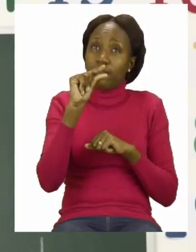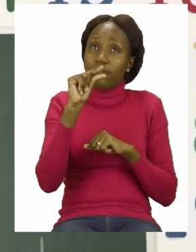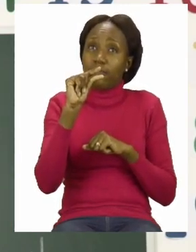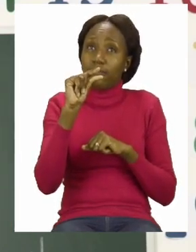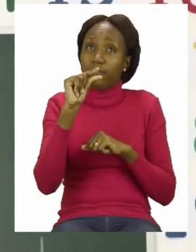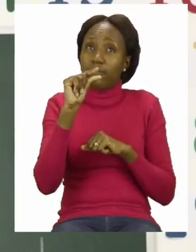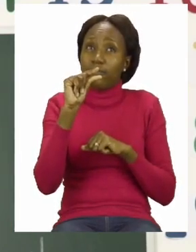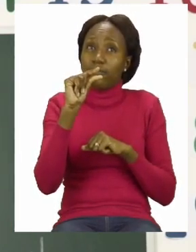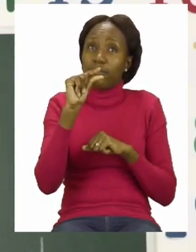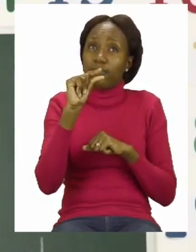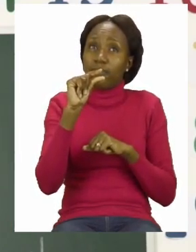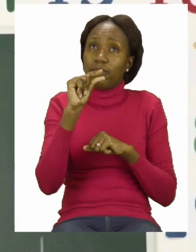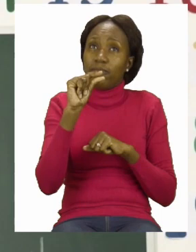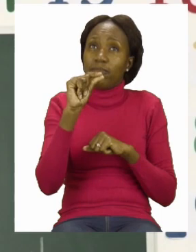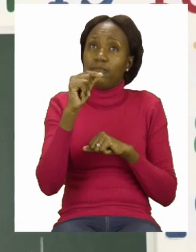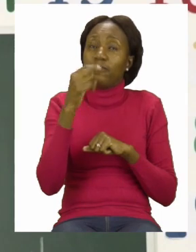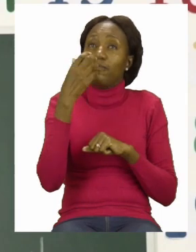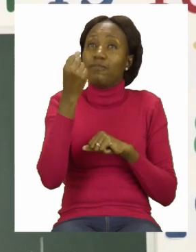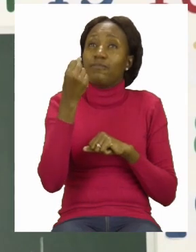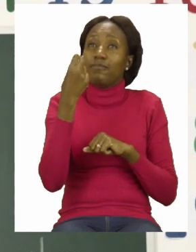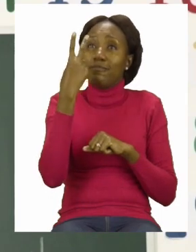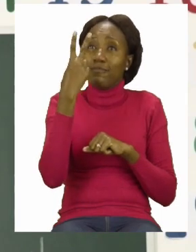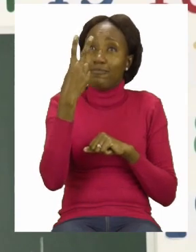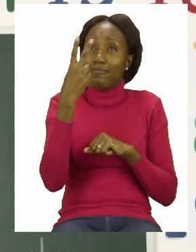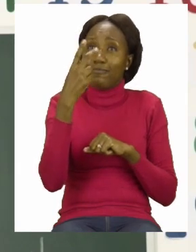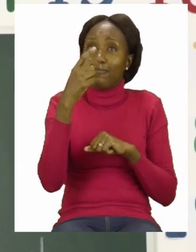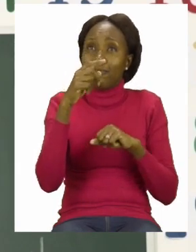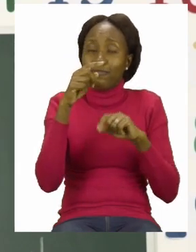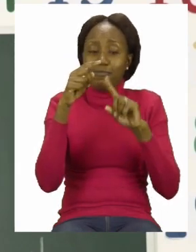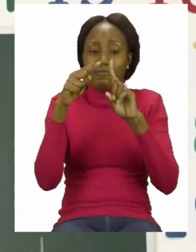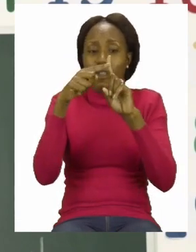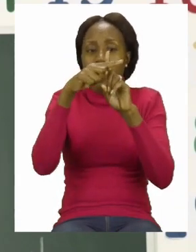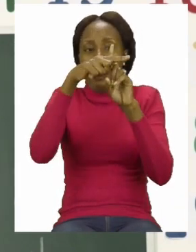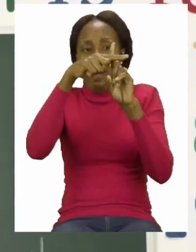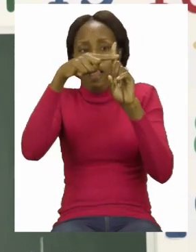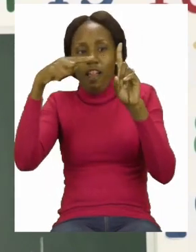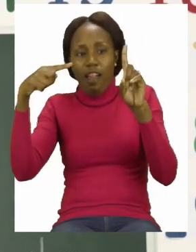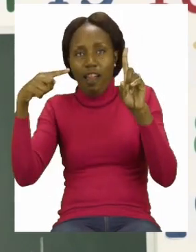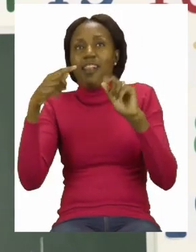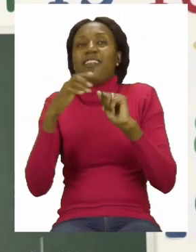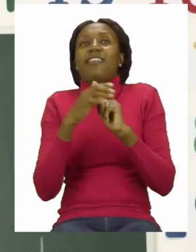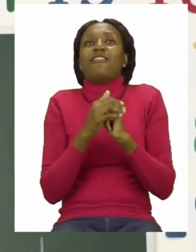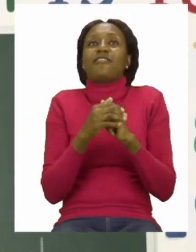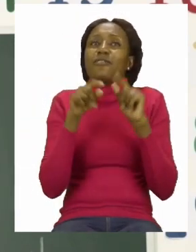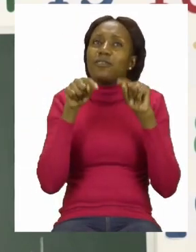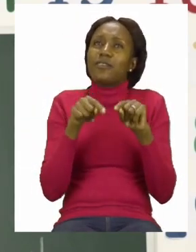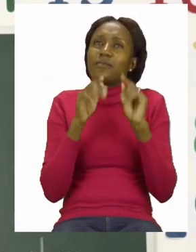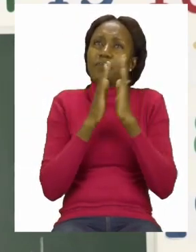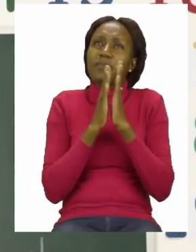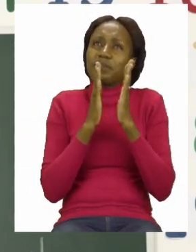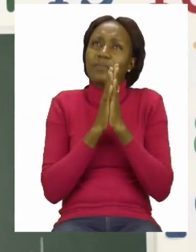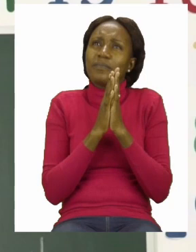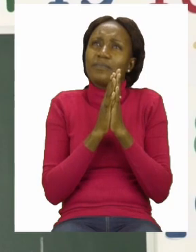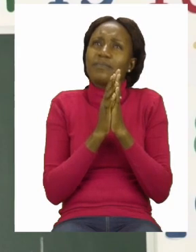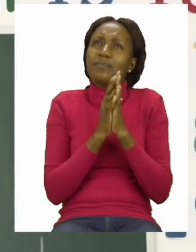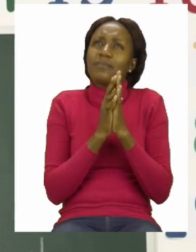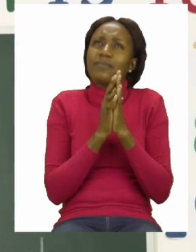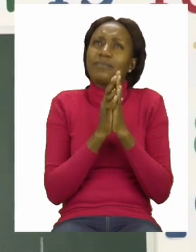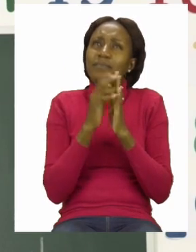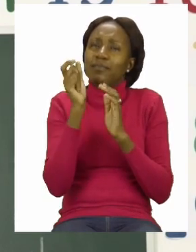letter F has 2 arms going across. So it's our job to make sure that we have those arms as